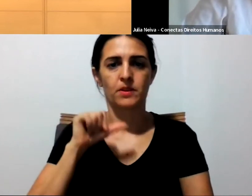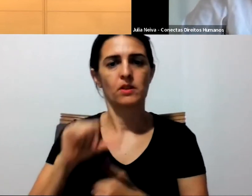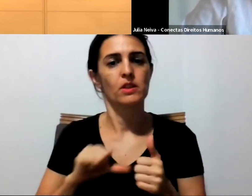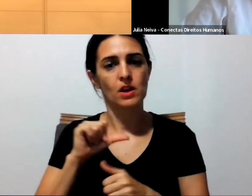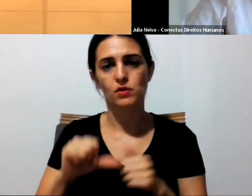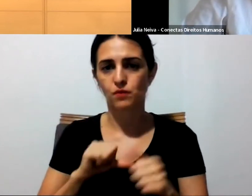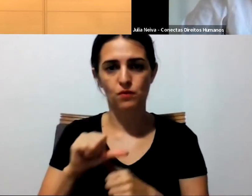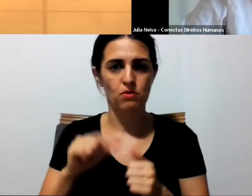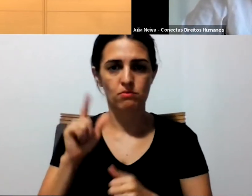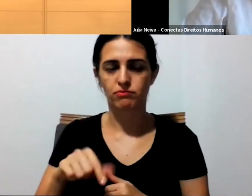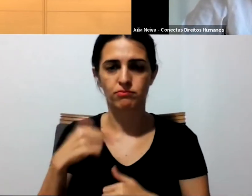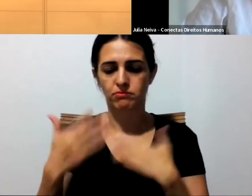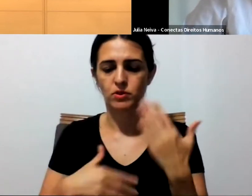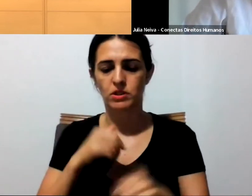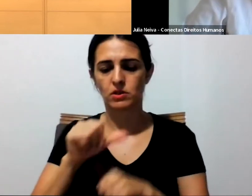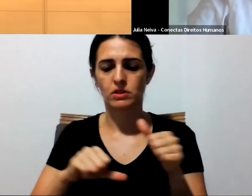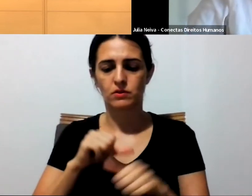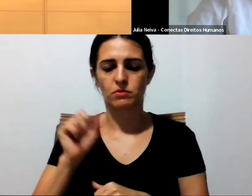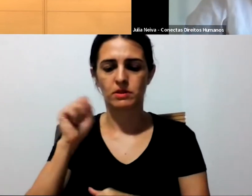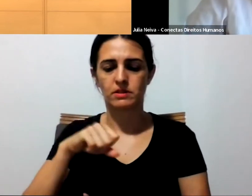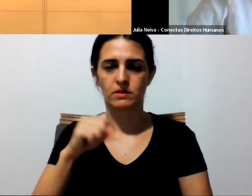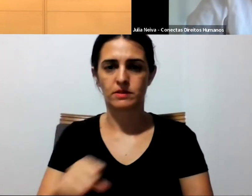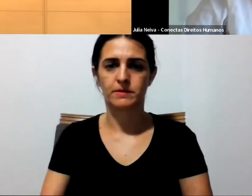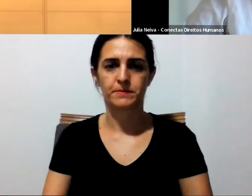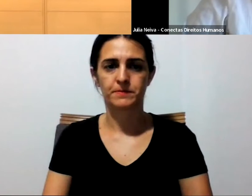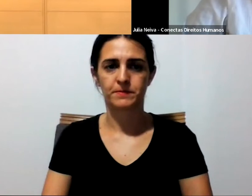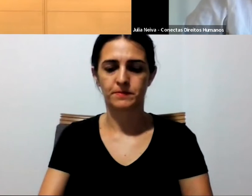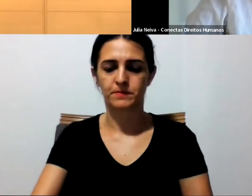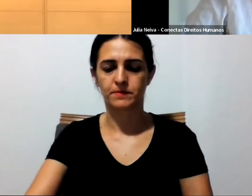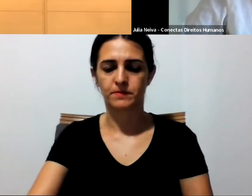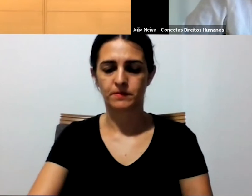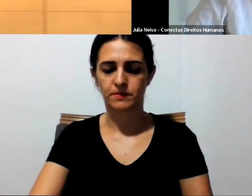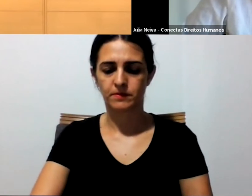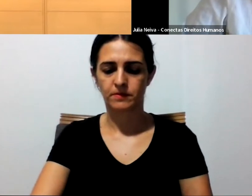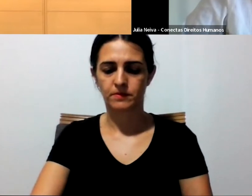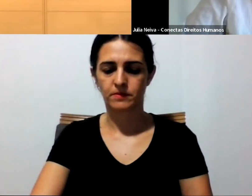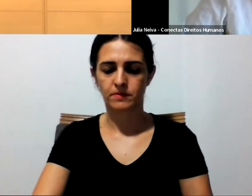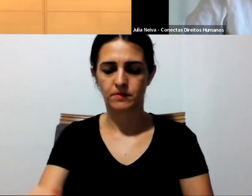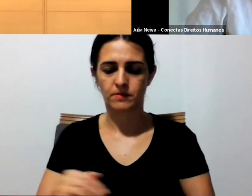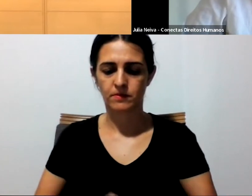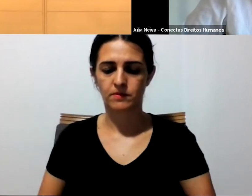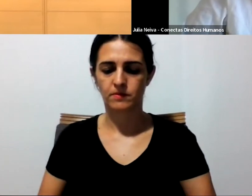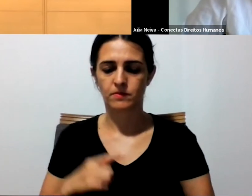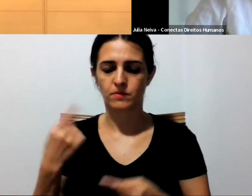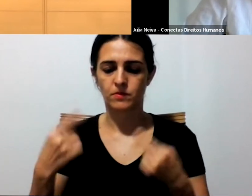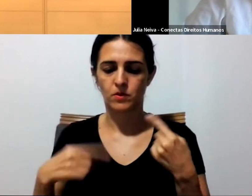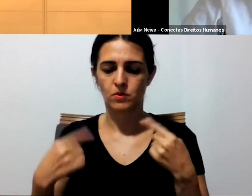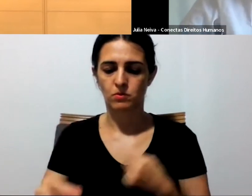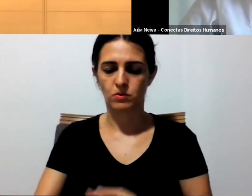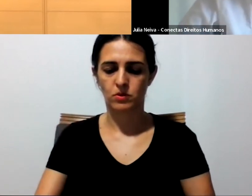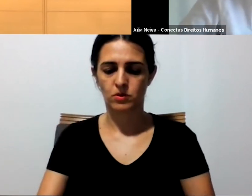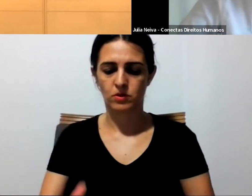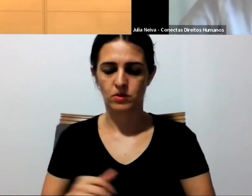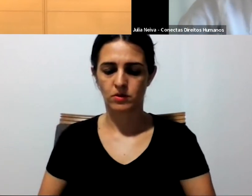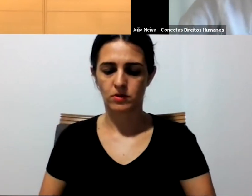land everywhere where the civil society wants us to be, but this is certainly something which is part of our philosophy, which